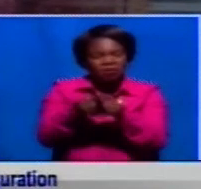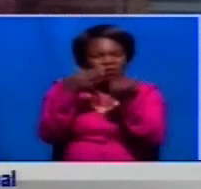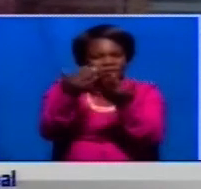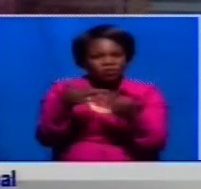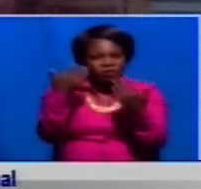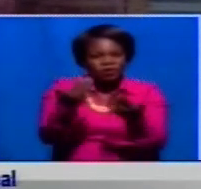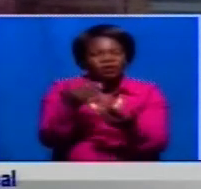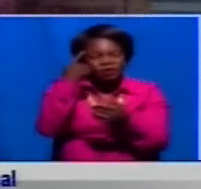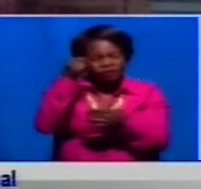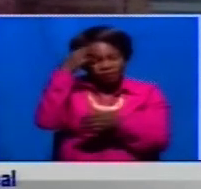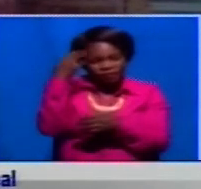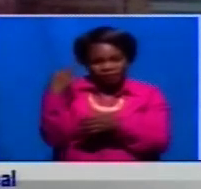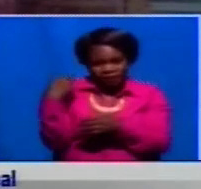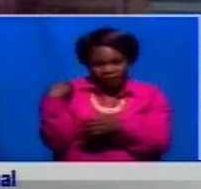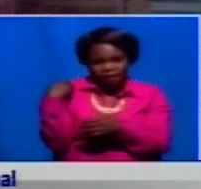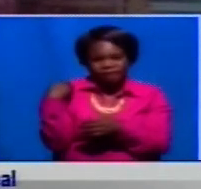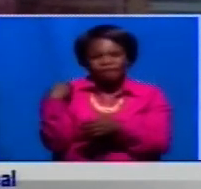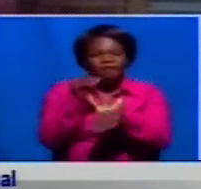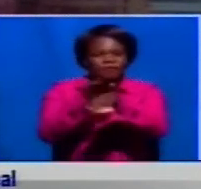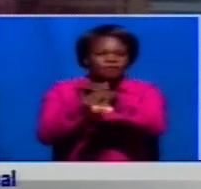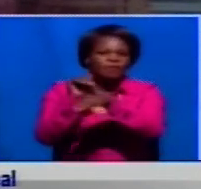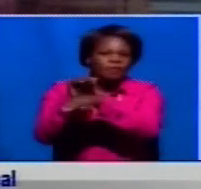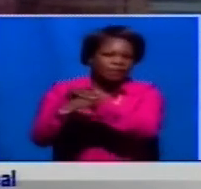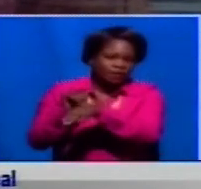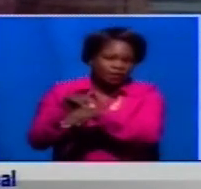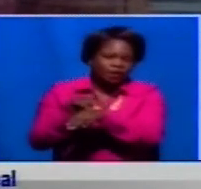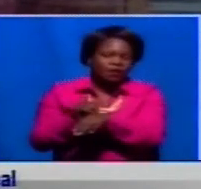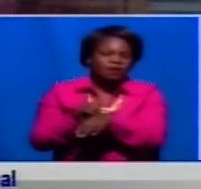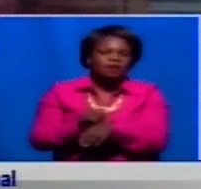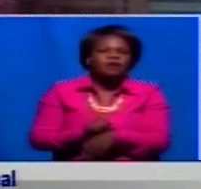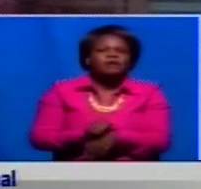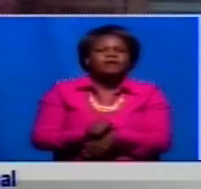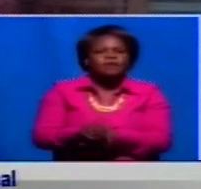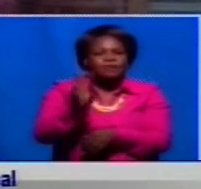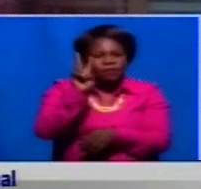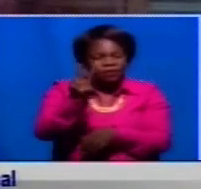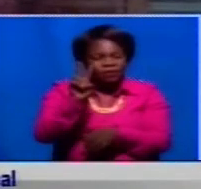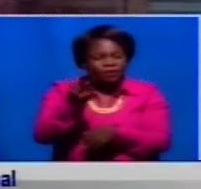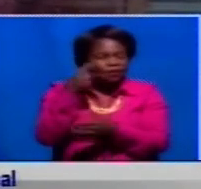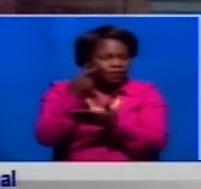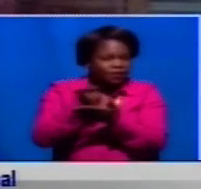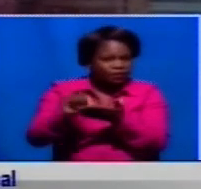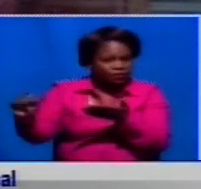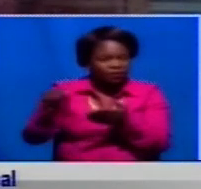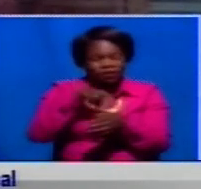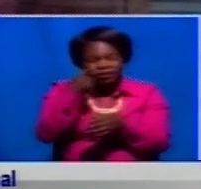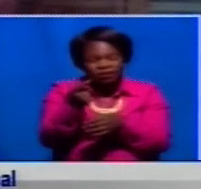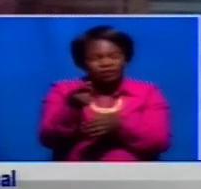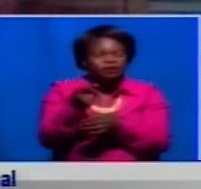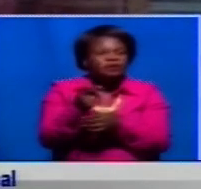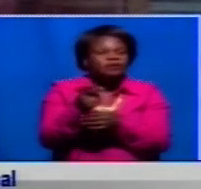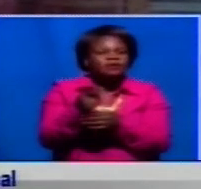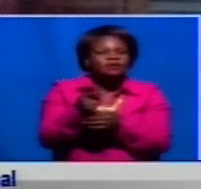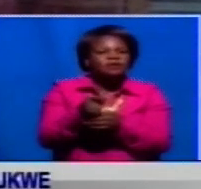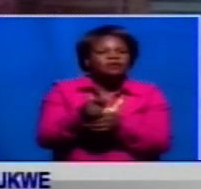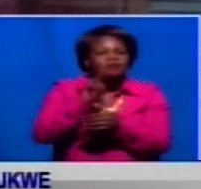official invitation for the inauguration. UNIP Deputy Secretary General Reverend Alfred Banda says the party is willing